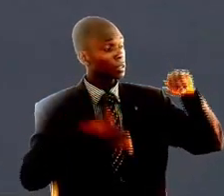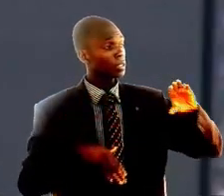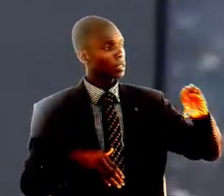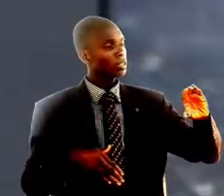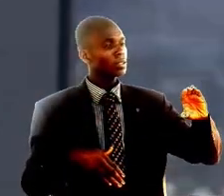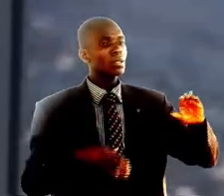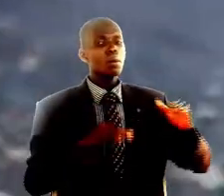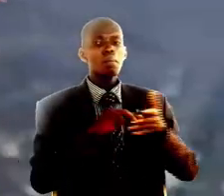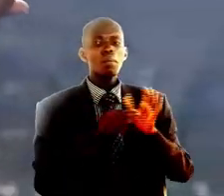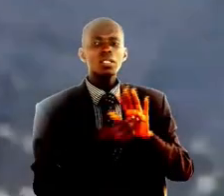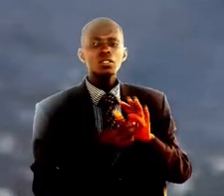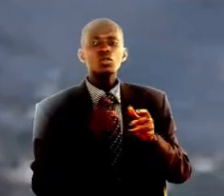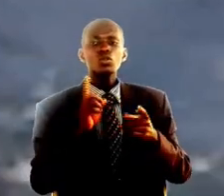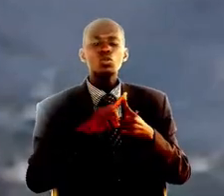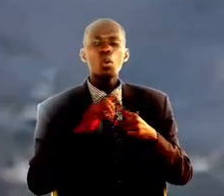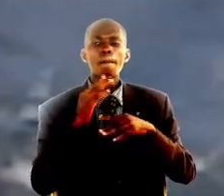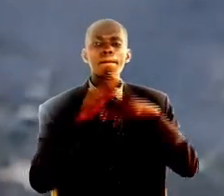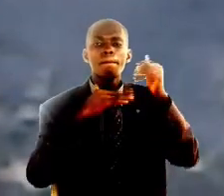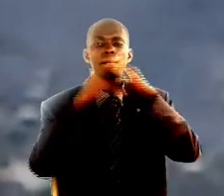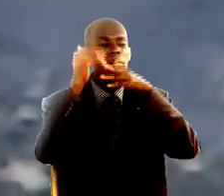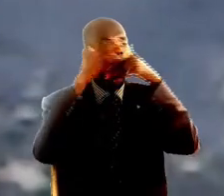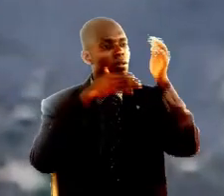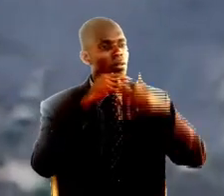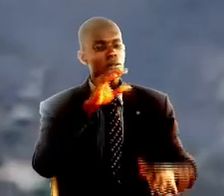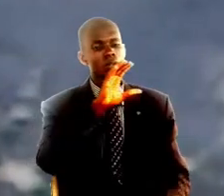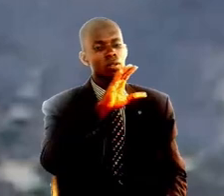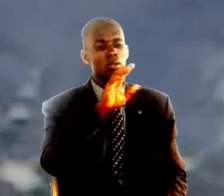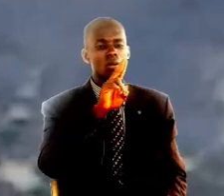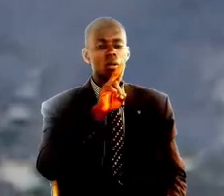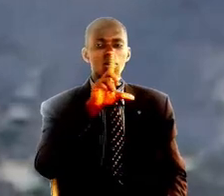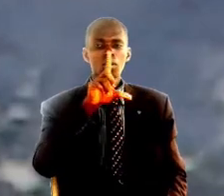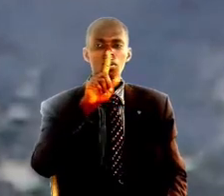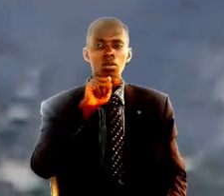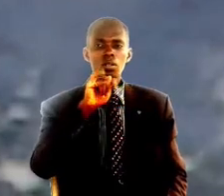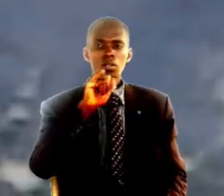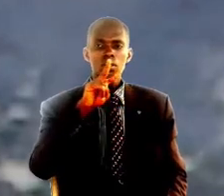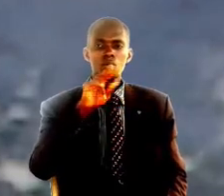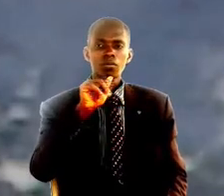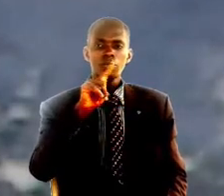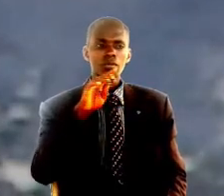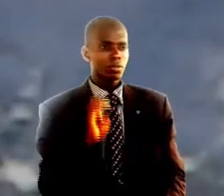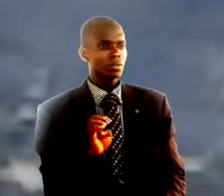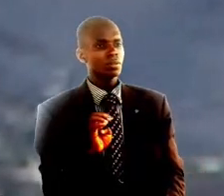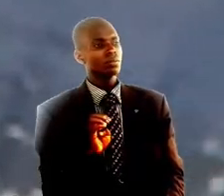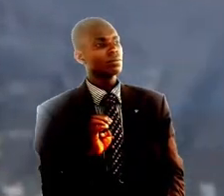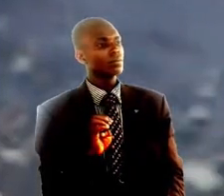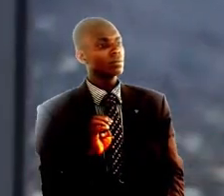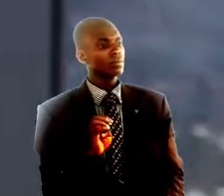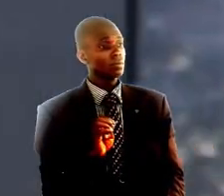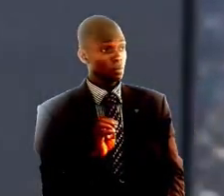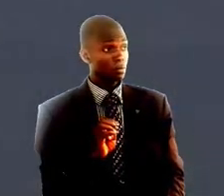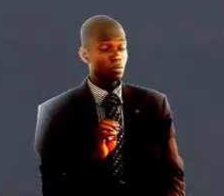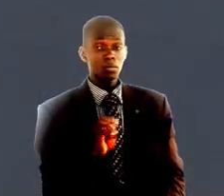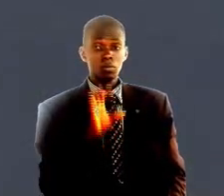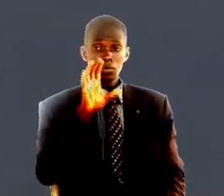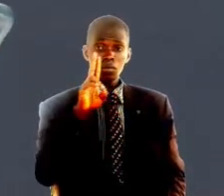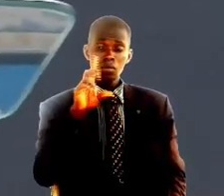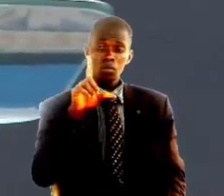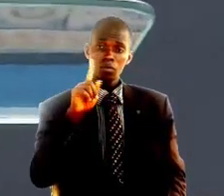know, any good action we're going to have, any good habit we're going to have, we have to cultivate. Like the farmer takes the